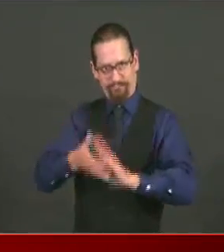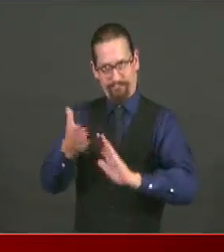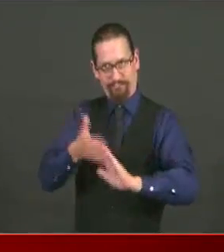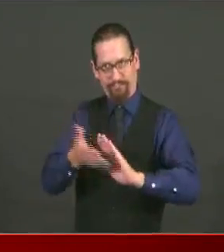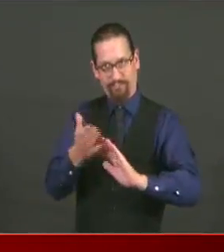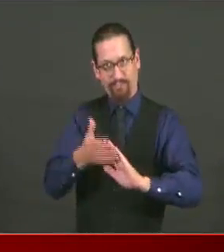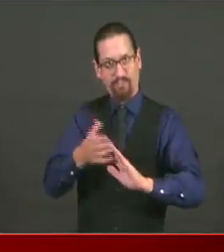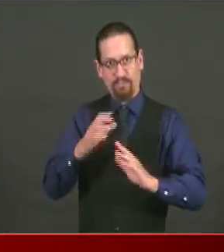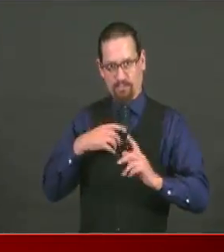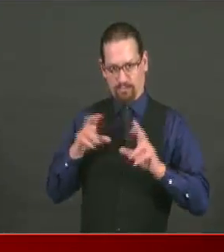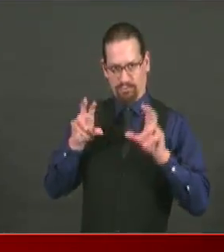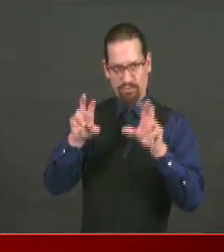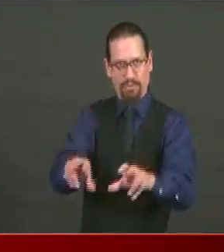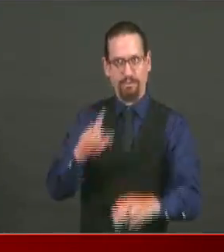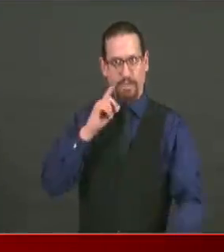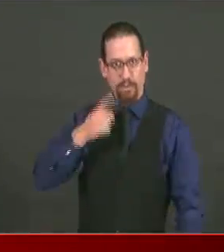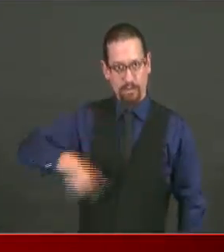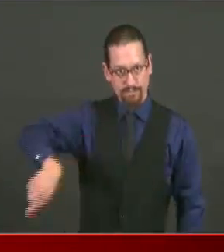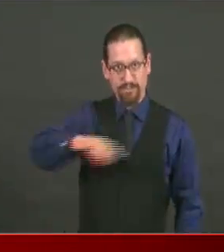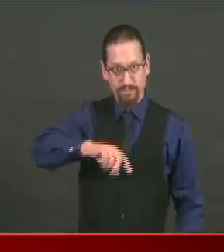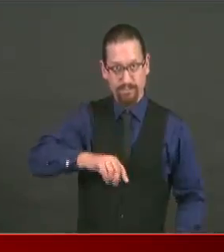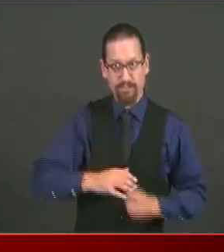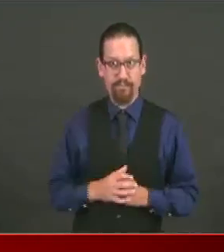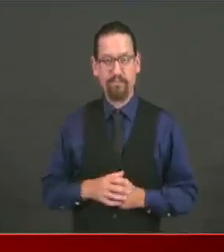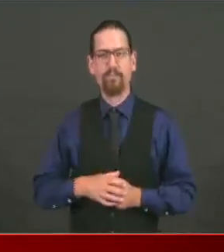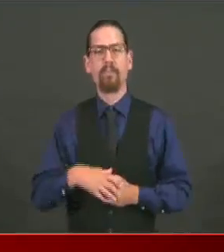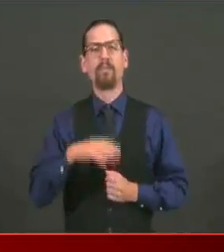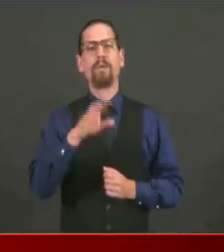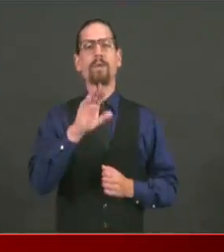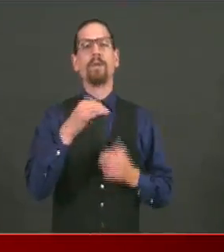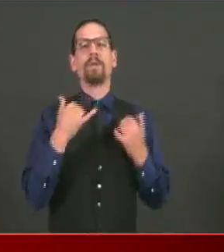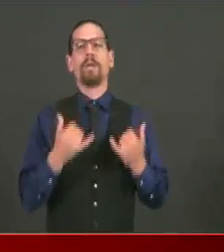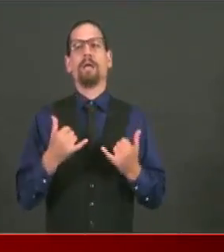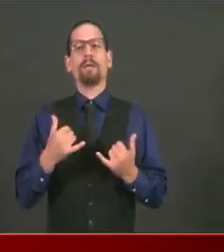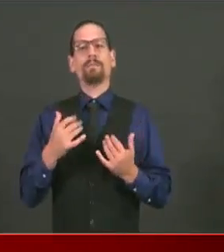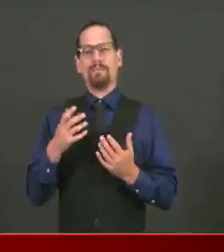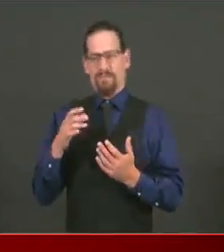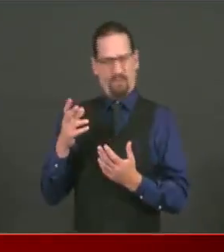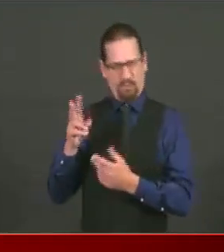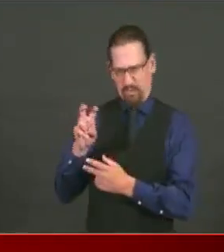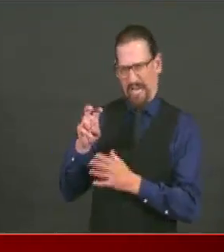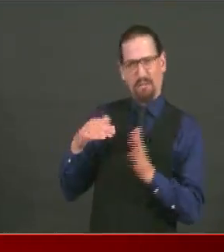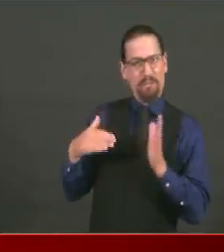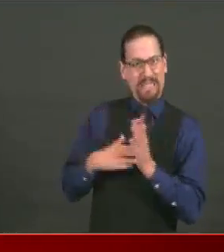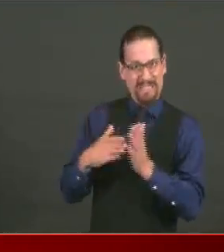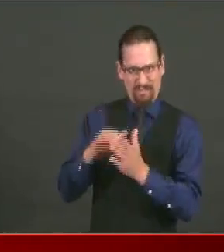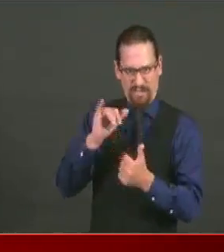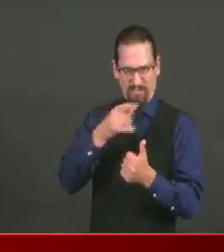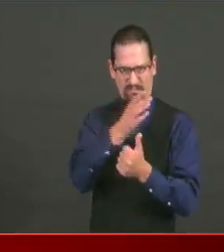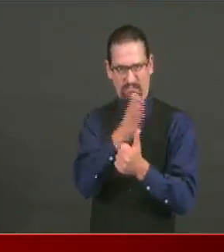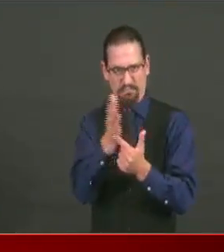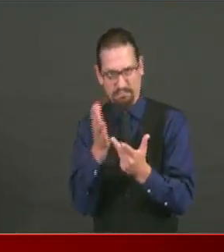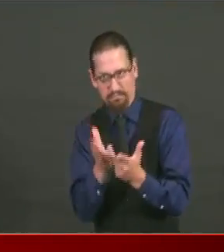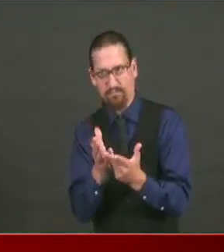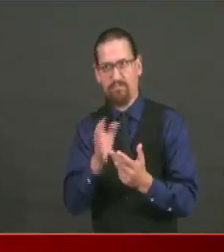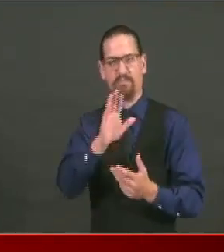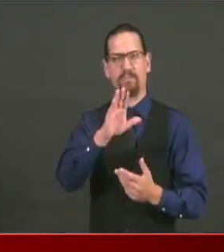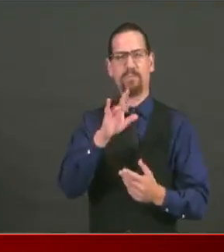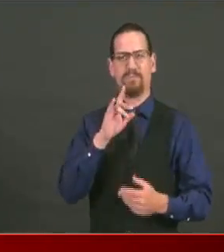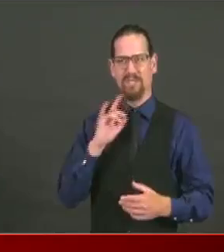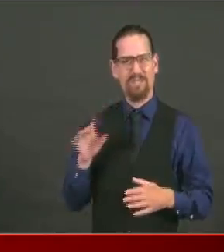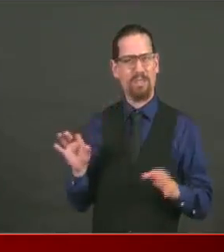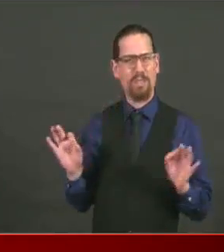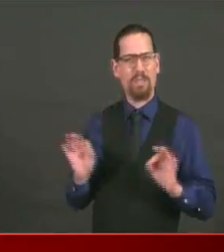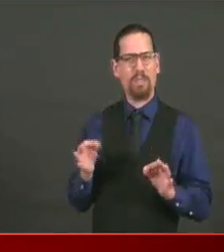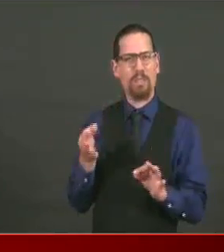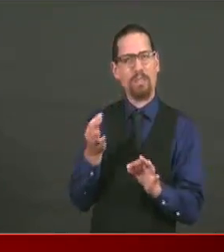And we're going to do our best to target it. That amount of money, by the way, is just it's not even a drop in the bucket relative to the